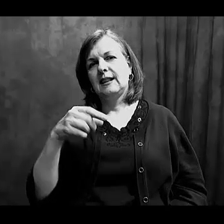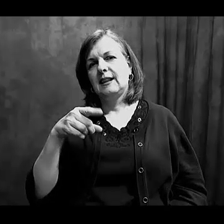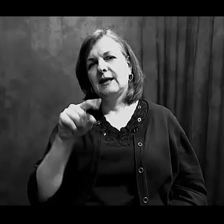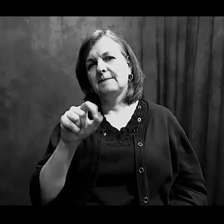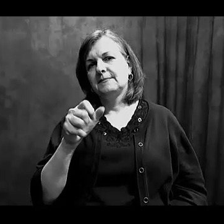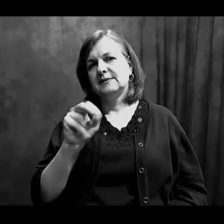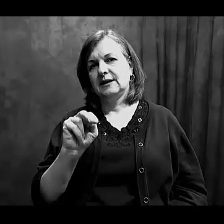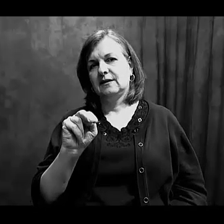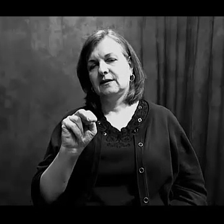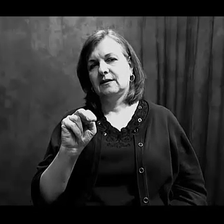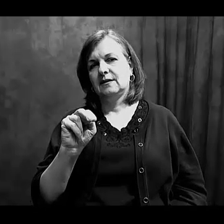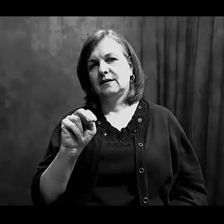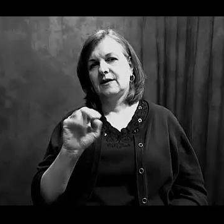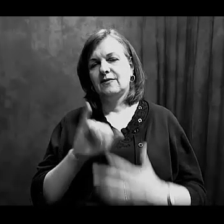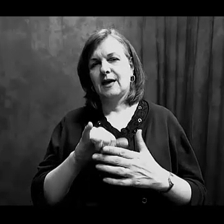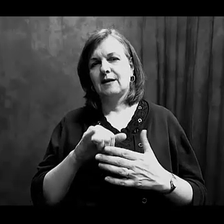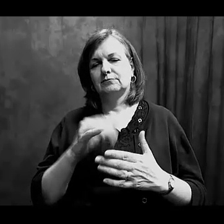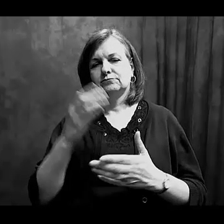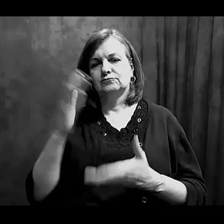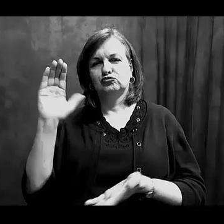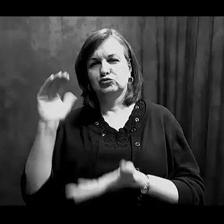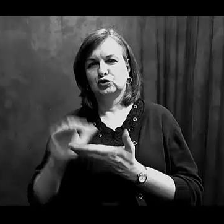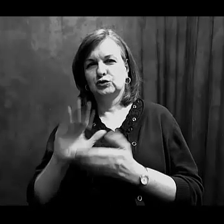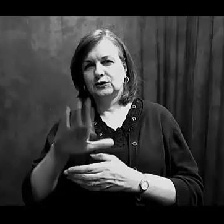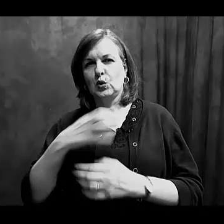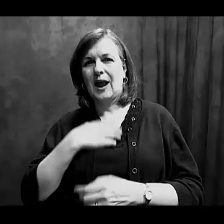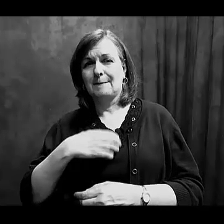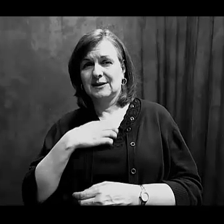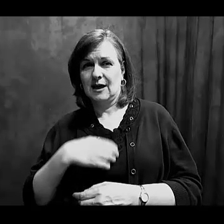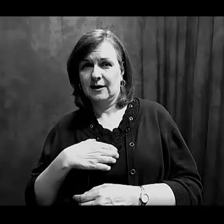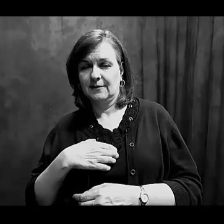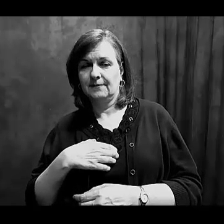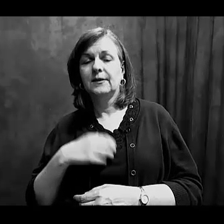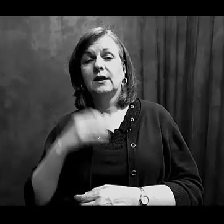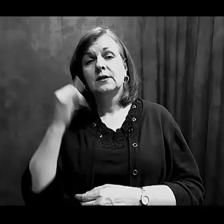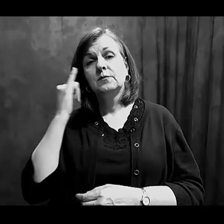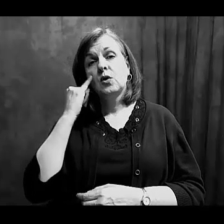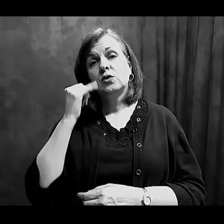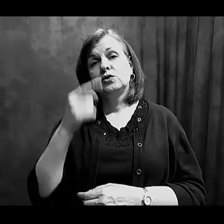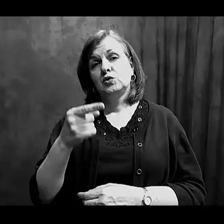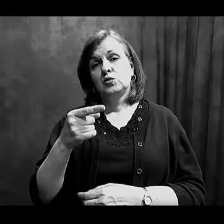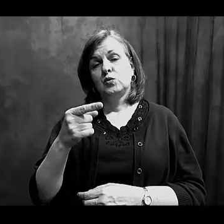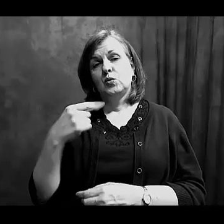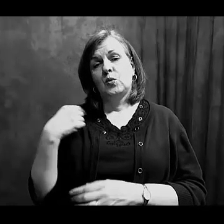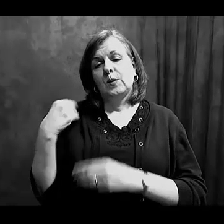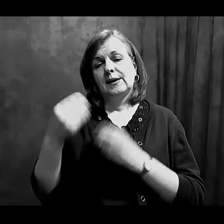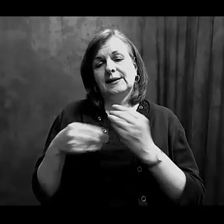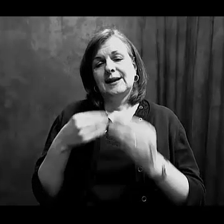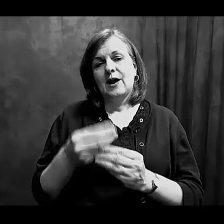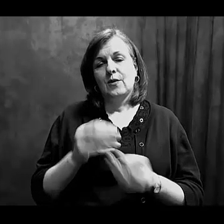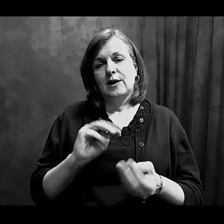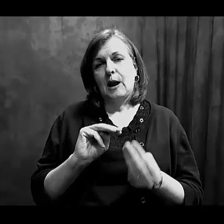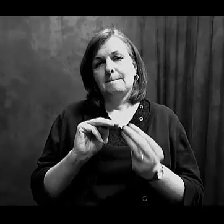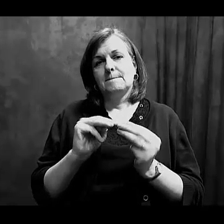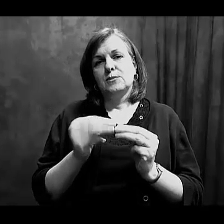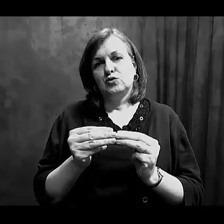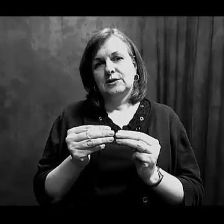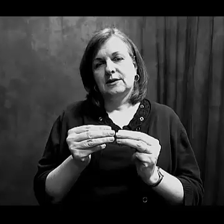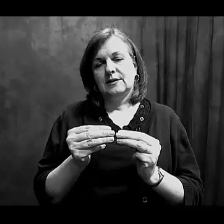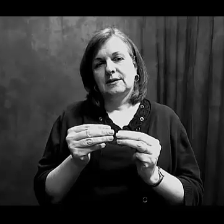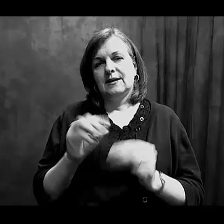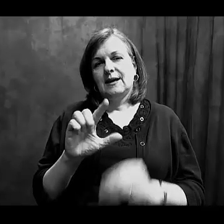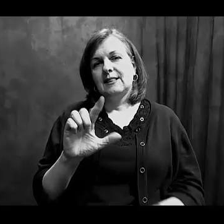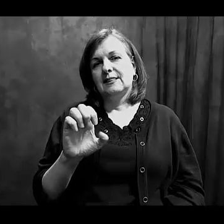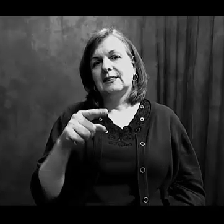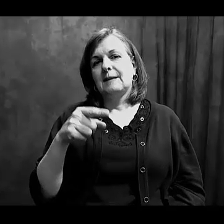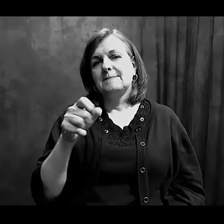by fat cells that, as they are stretched, as they store larger amounts of fat, they actually